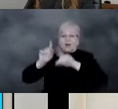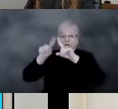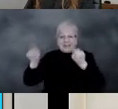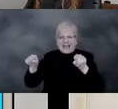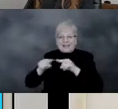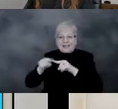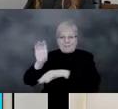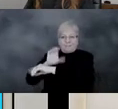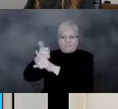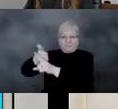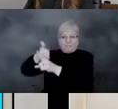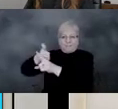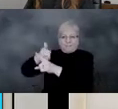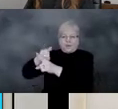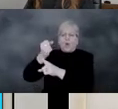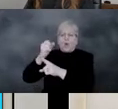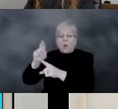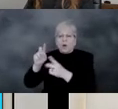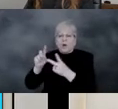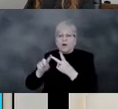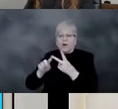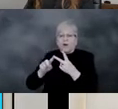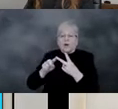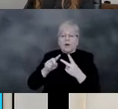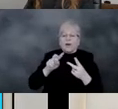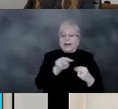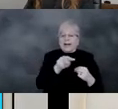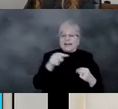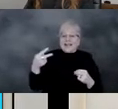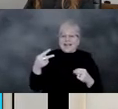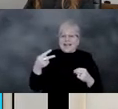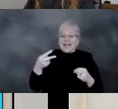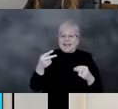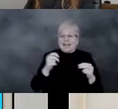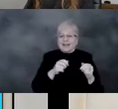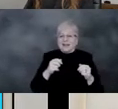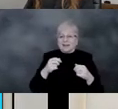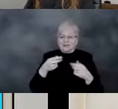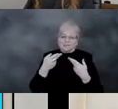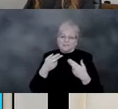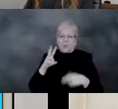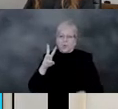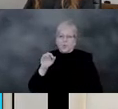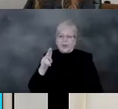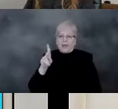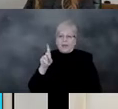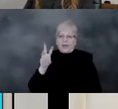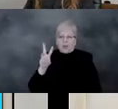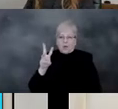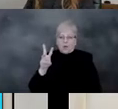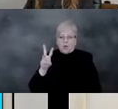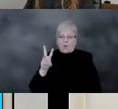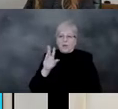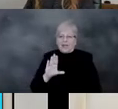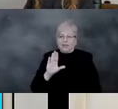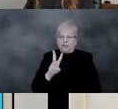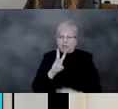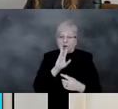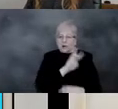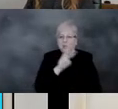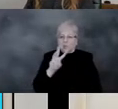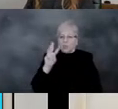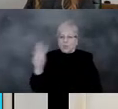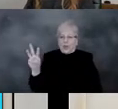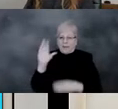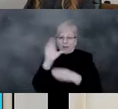another window in your web browser. But you control either. And those are